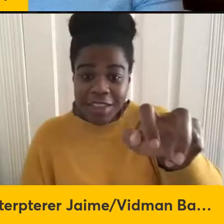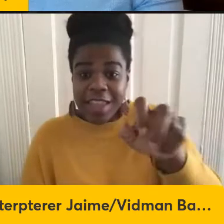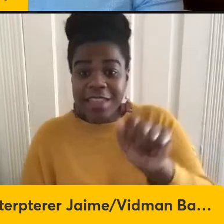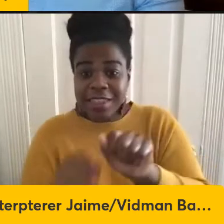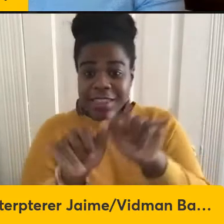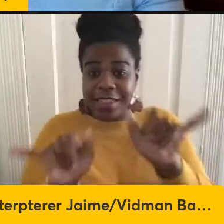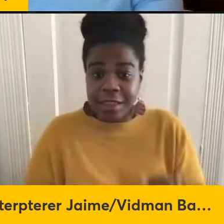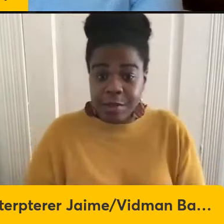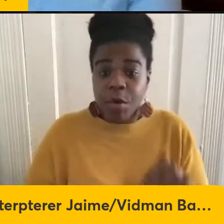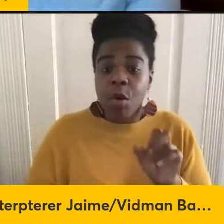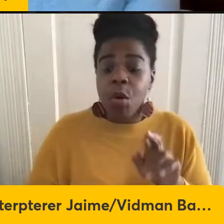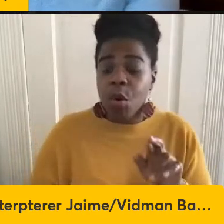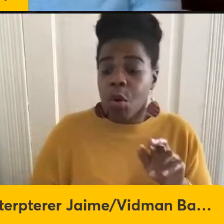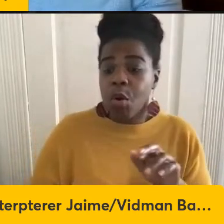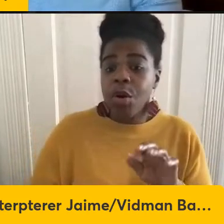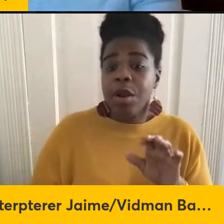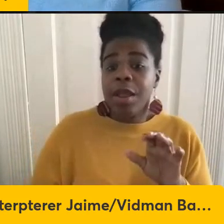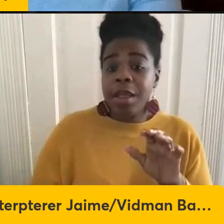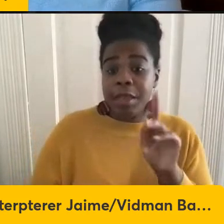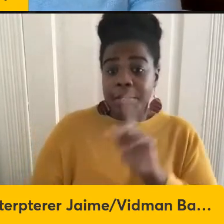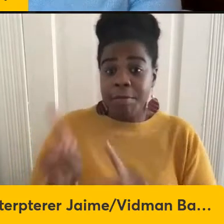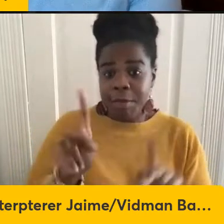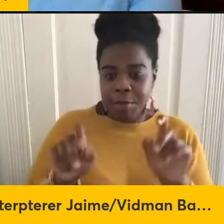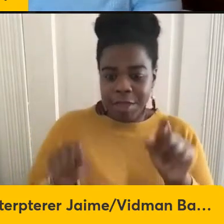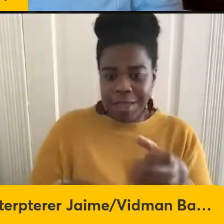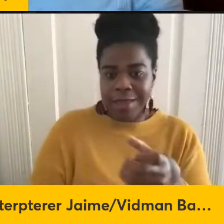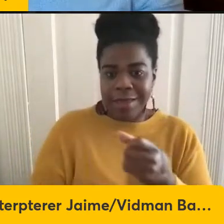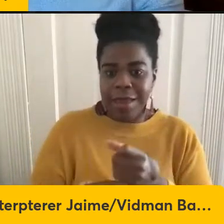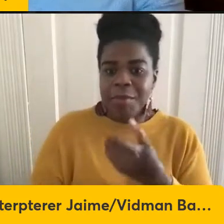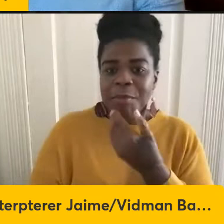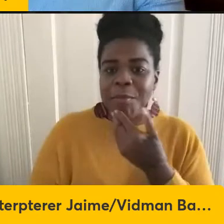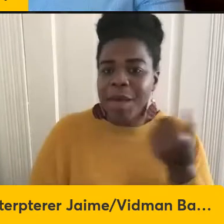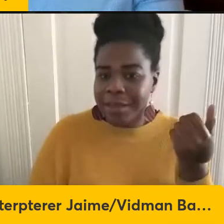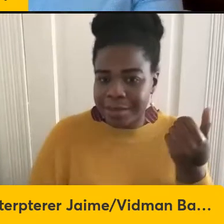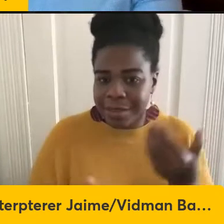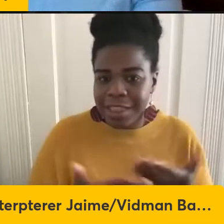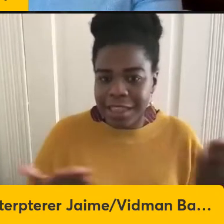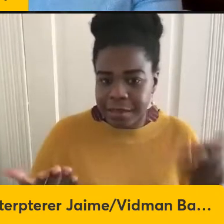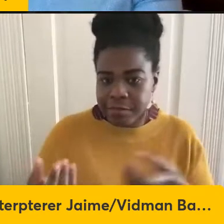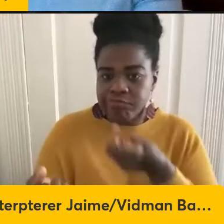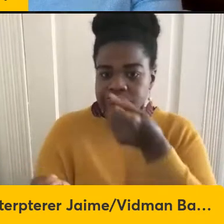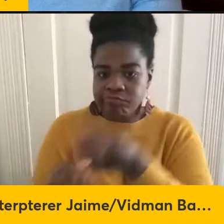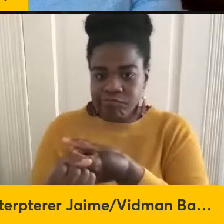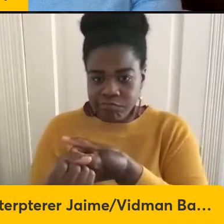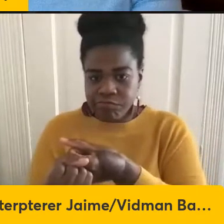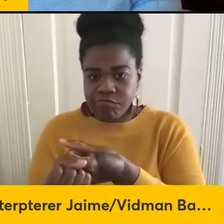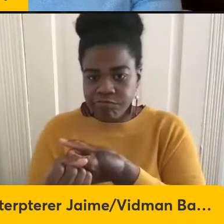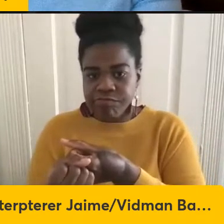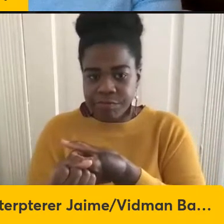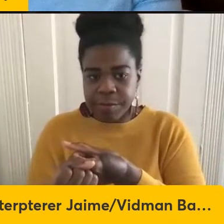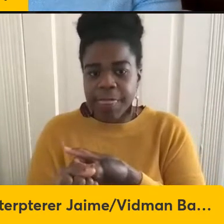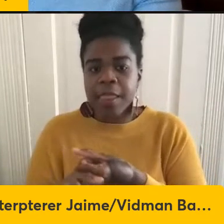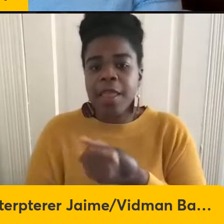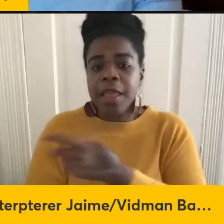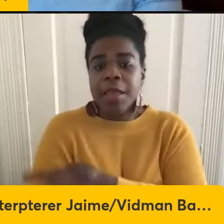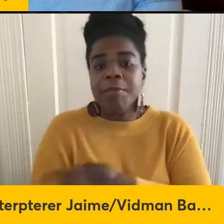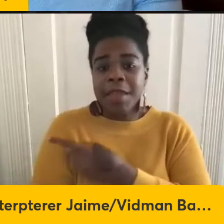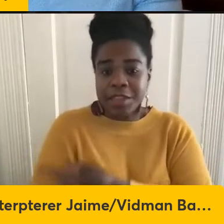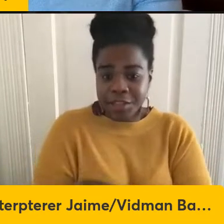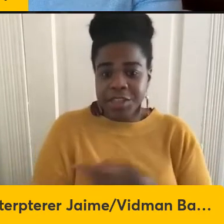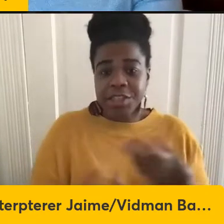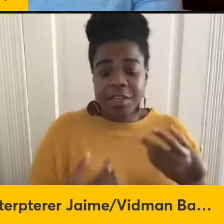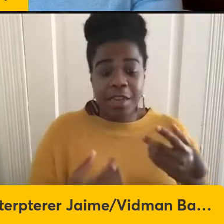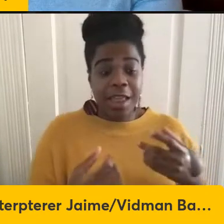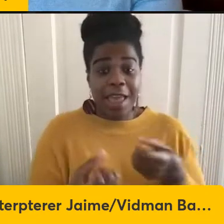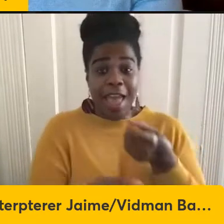enable people to get the best out of, you know, the health system itself. So it's really, for me, patient advocacy is really key.